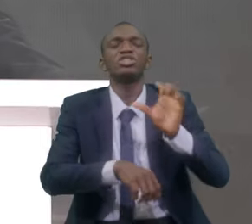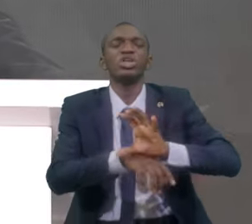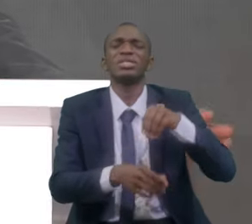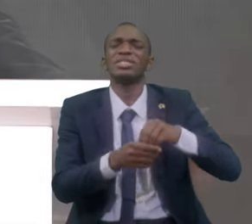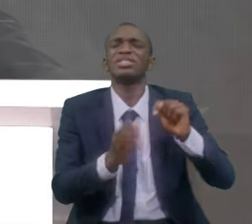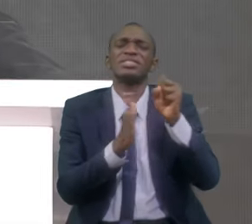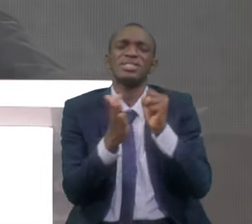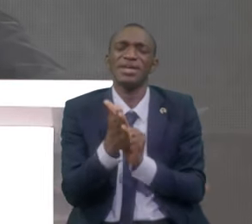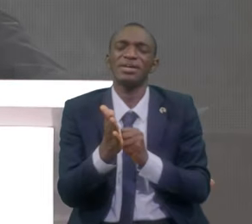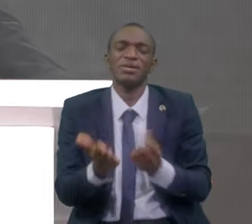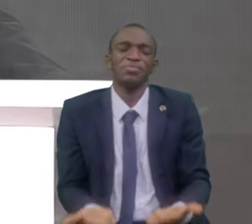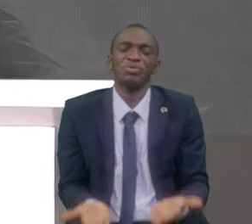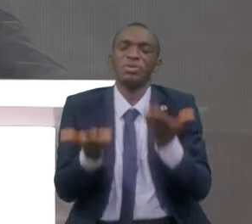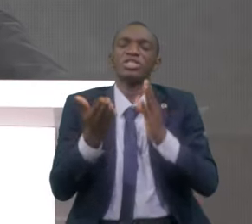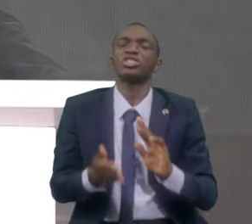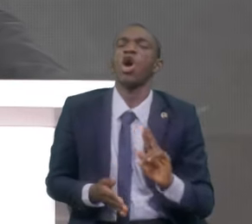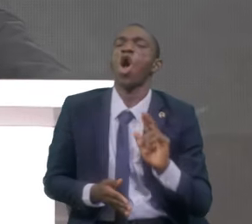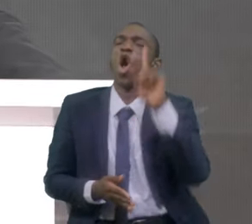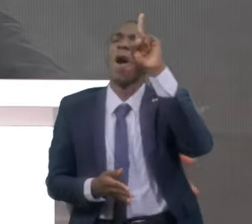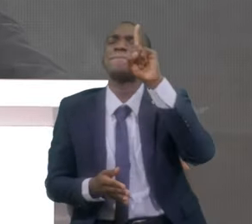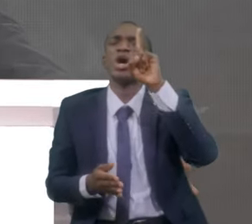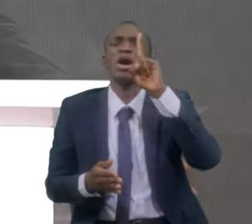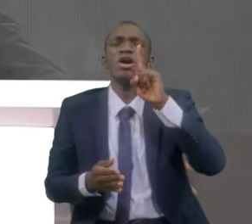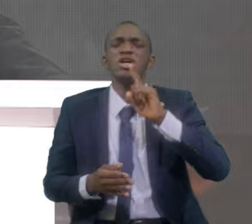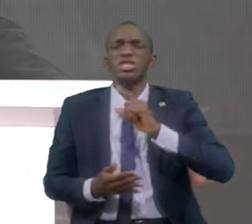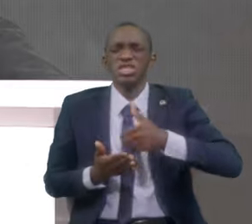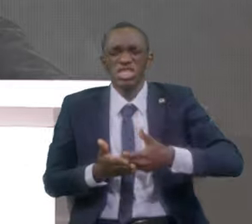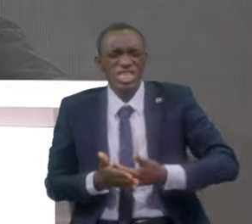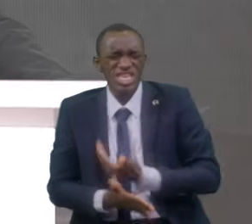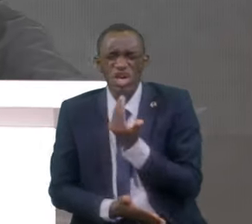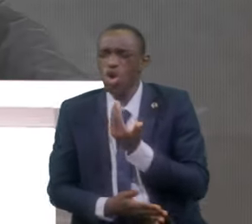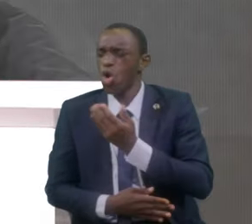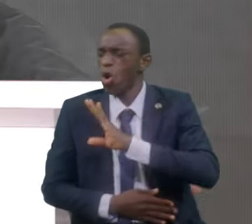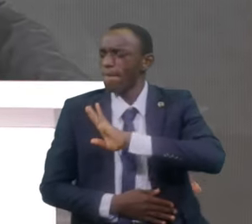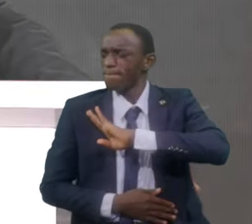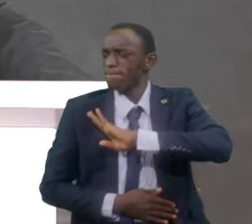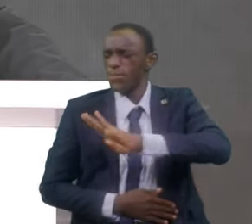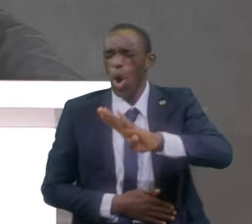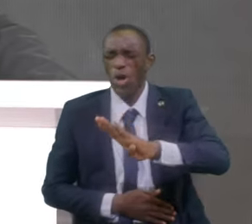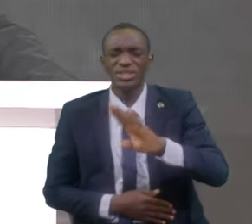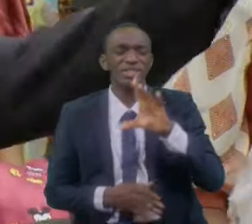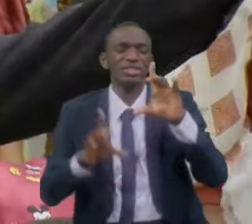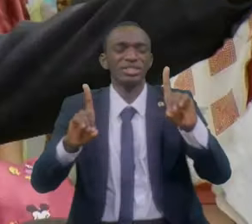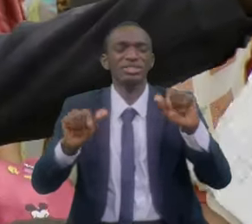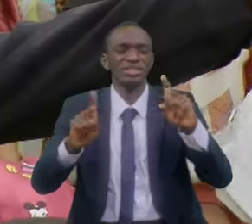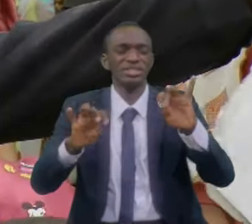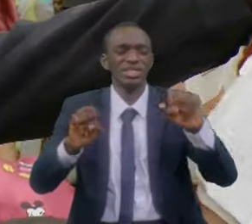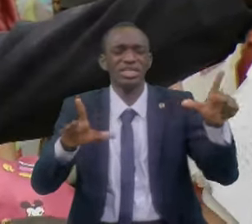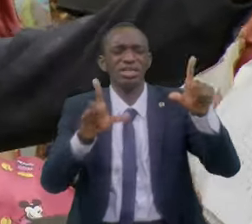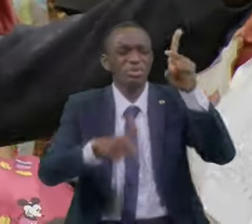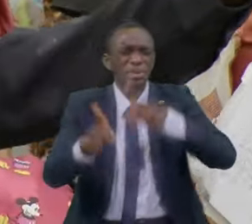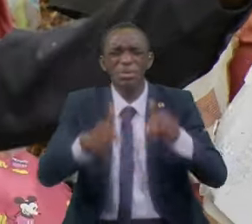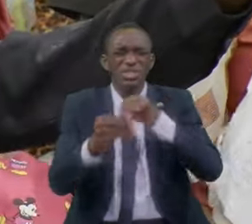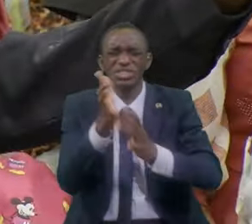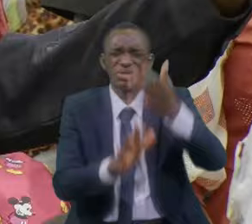up brand new bold Daniels in Jesus' name.